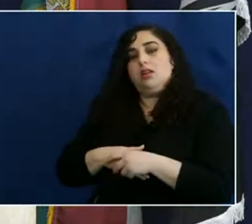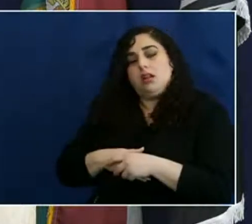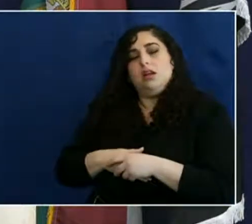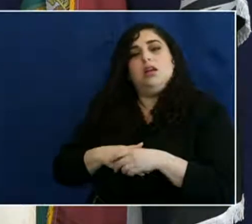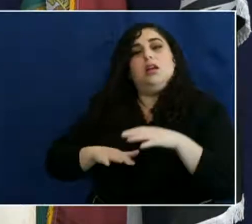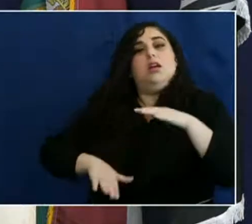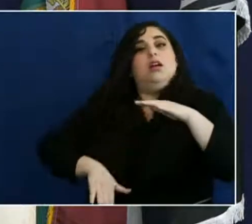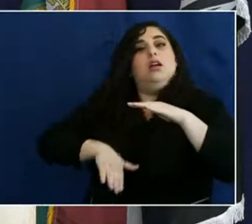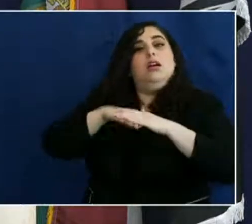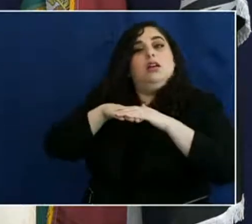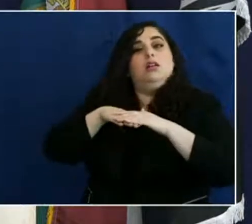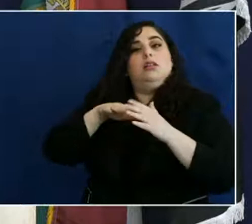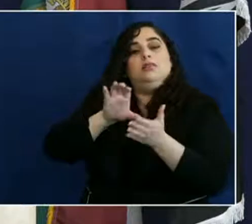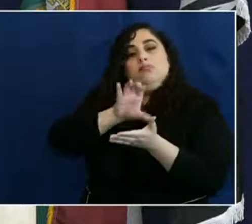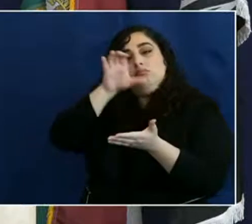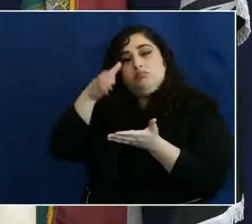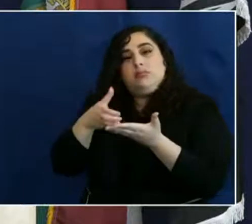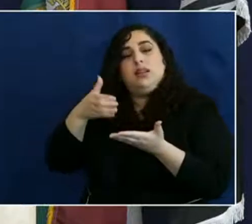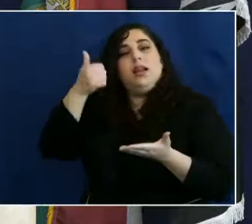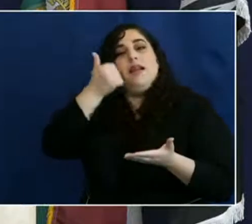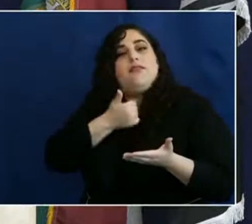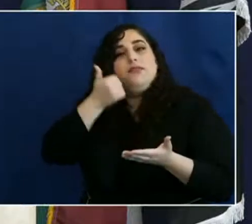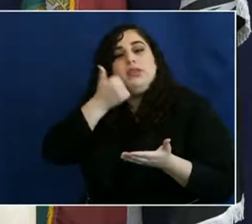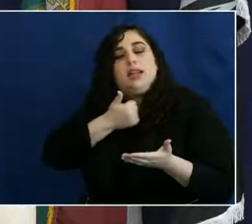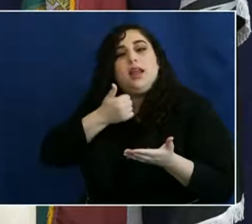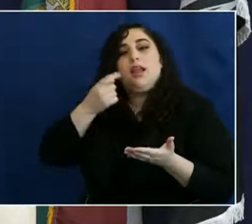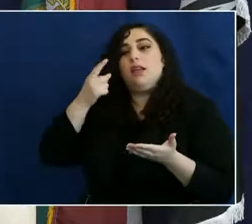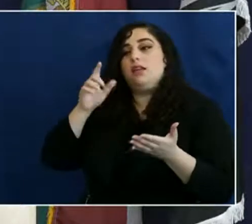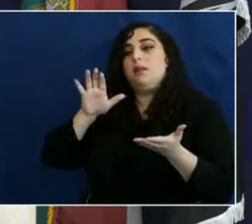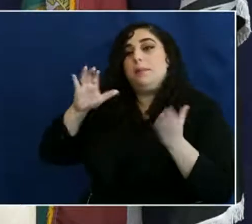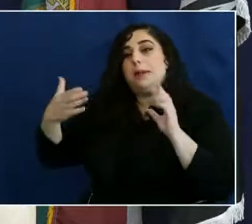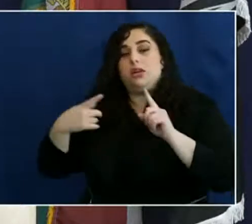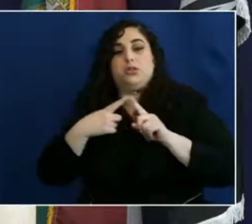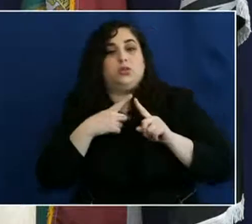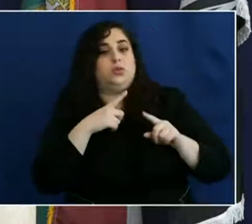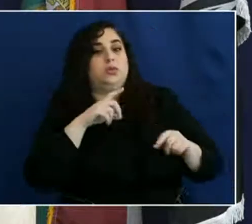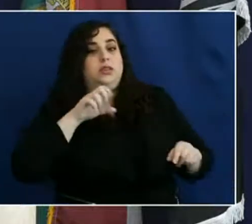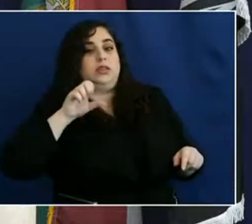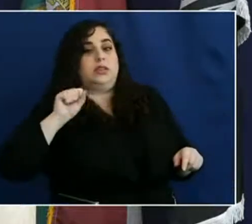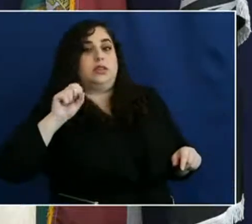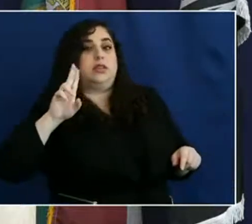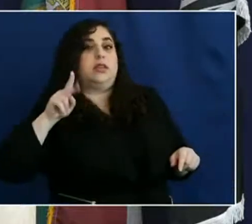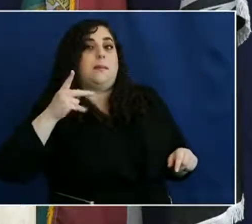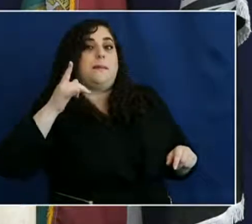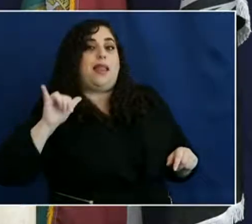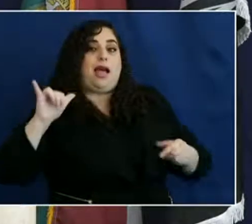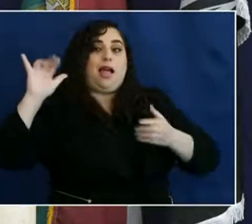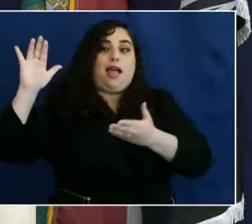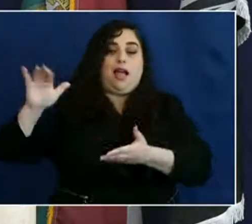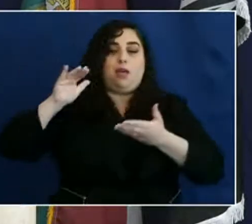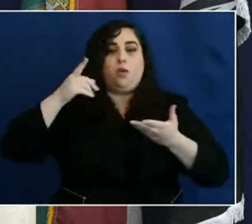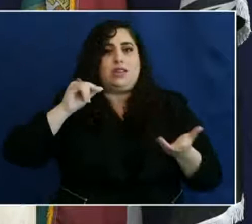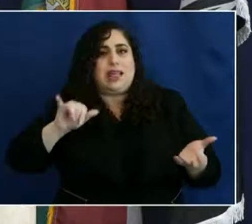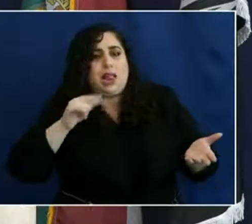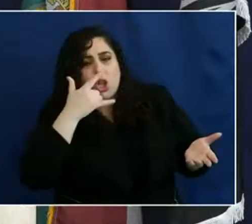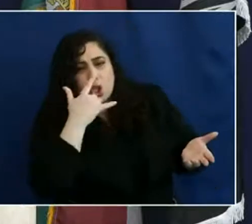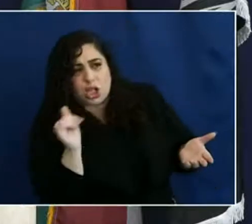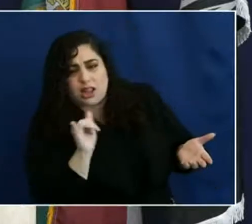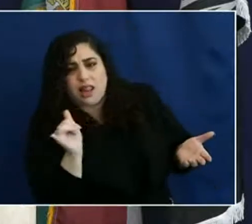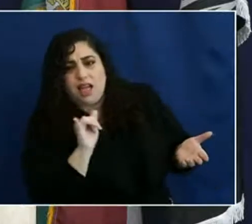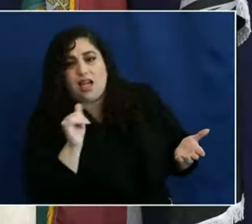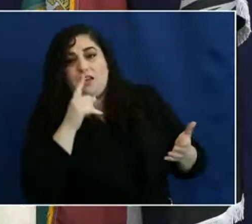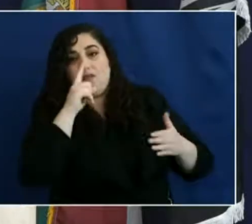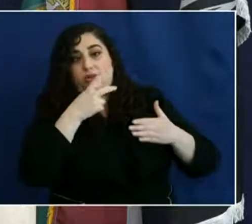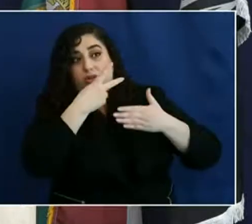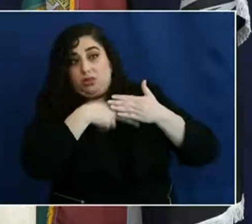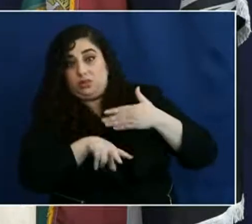we can administer a day versus the actual supply we have? And then what is that going to look like in 2 weeks when it opens up to